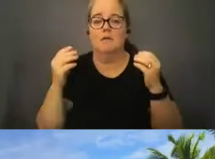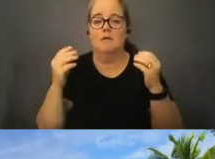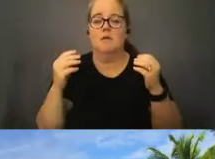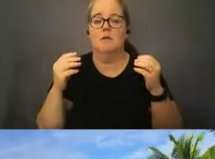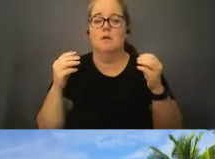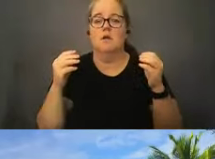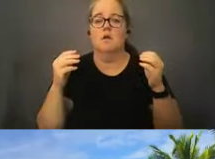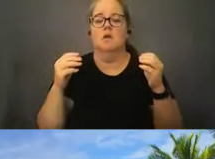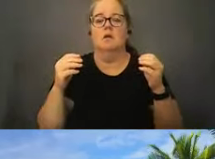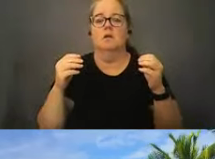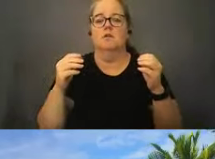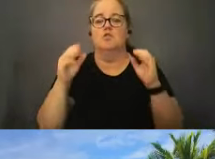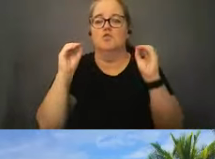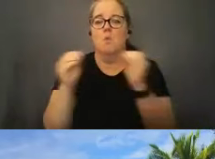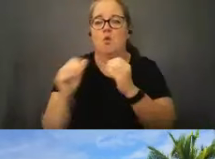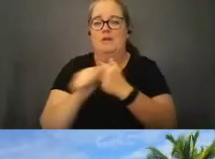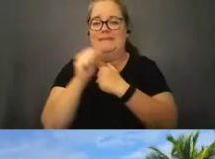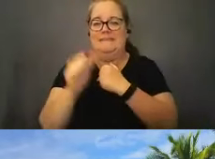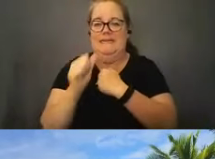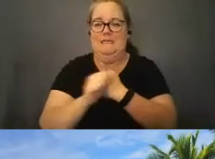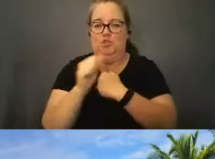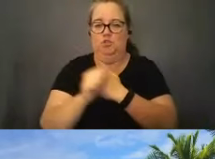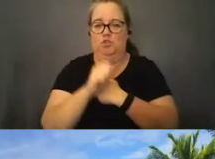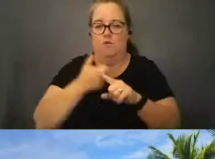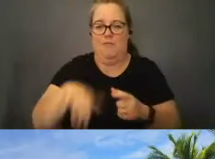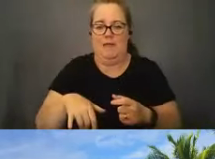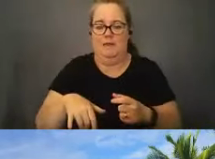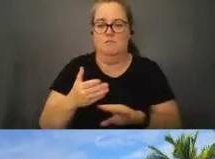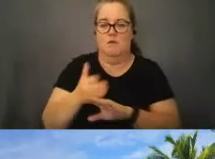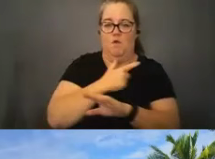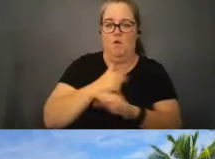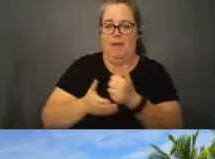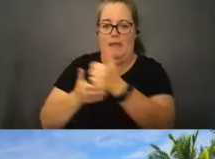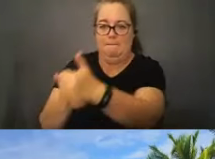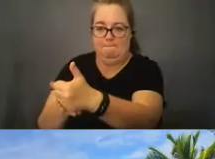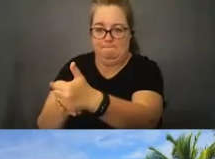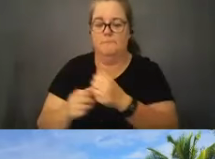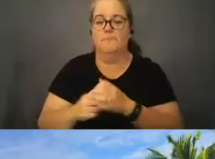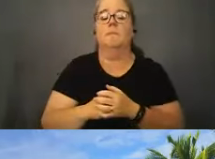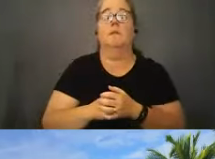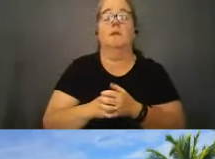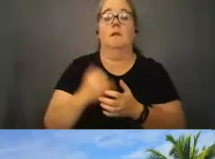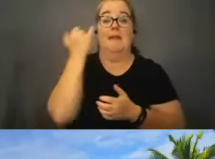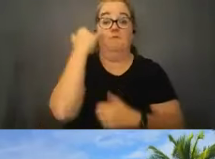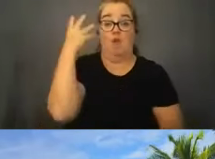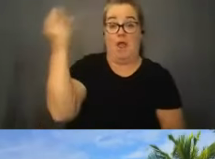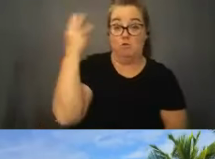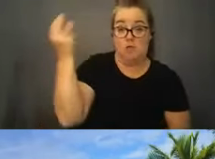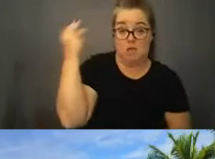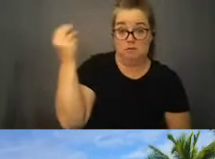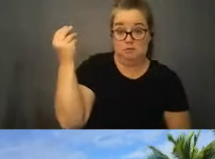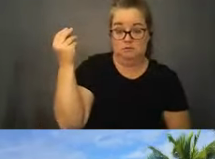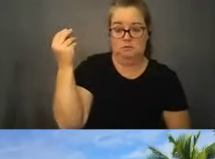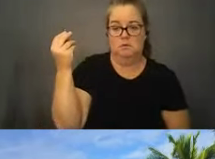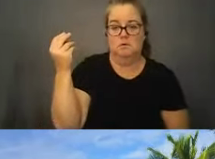or danger from the situation before we help them. And then again, if you're outside, I will stop at a